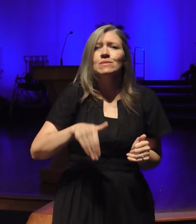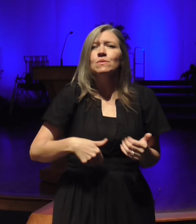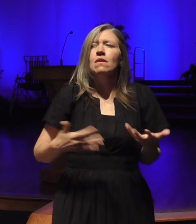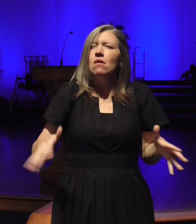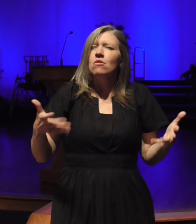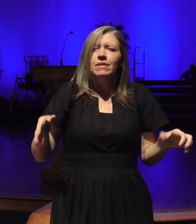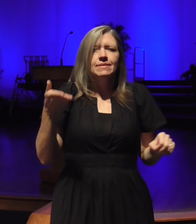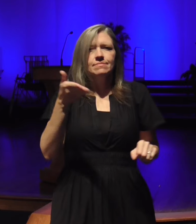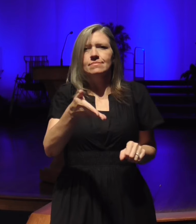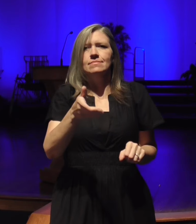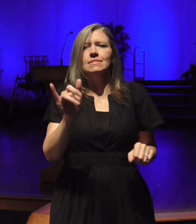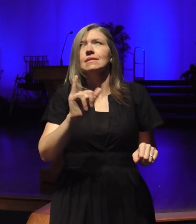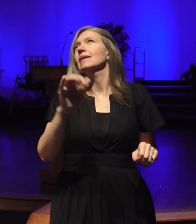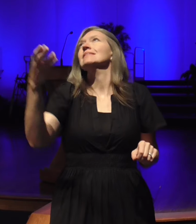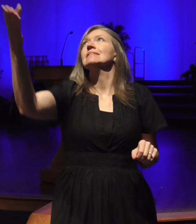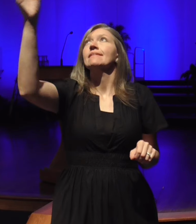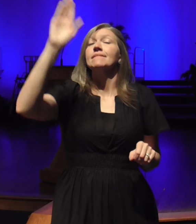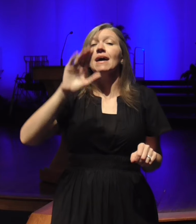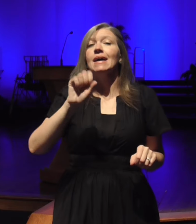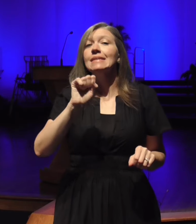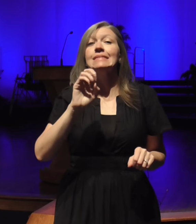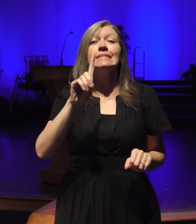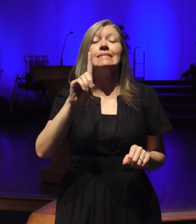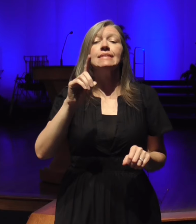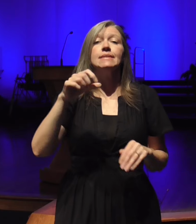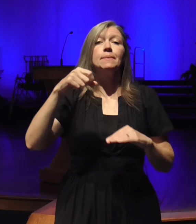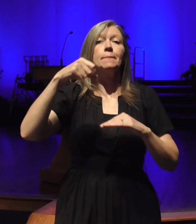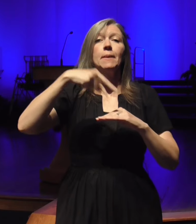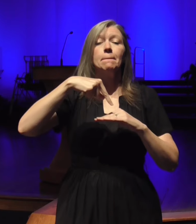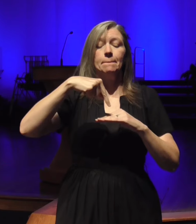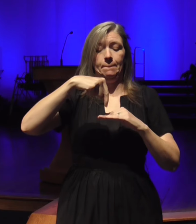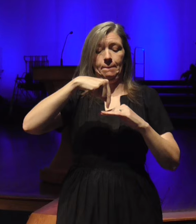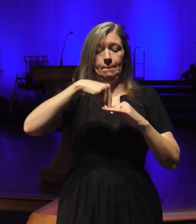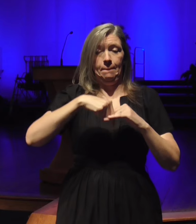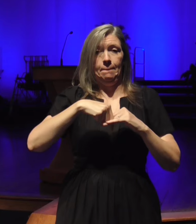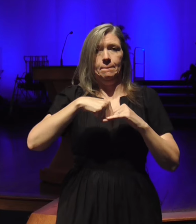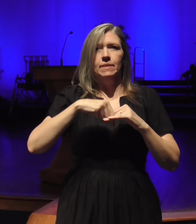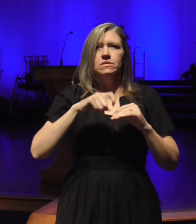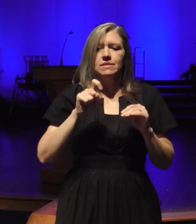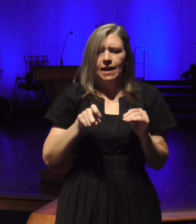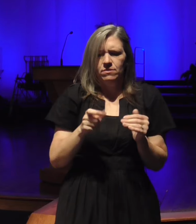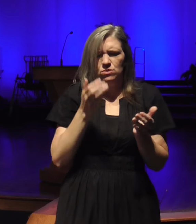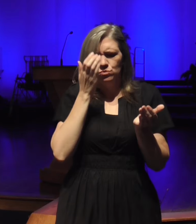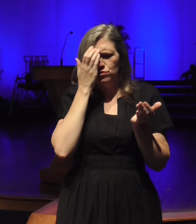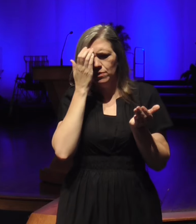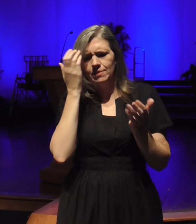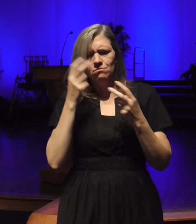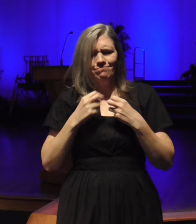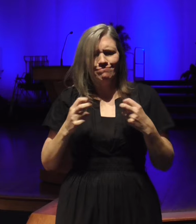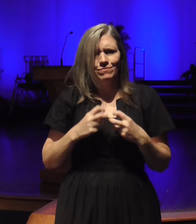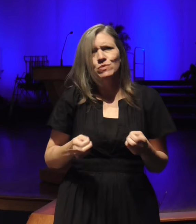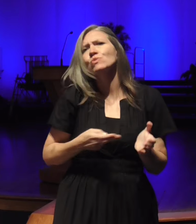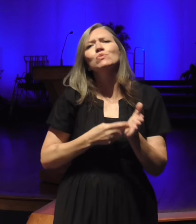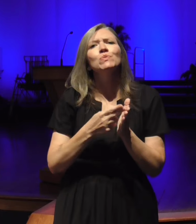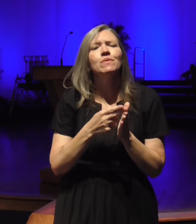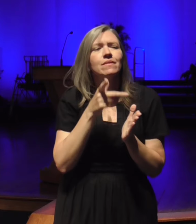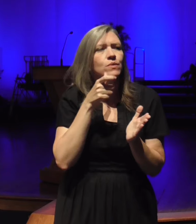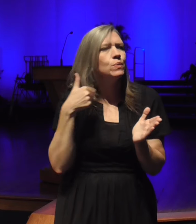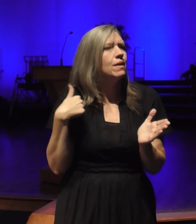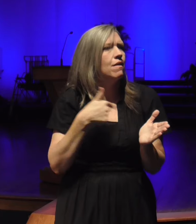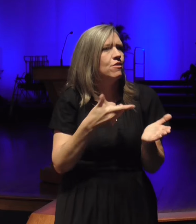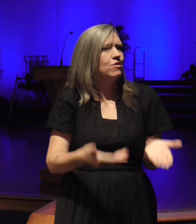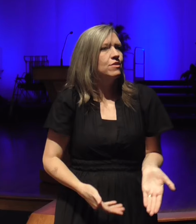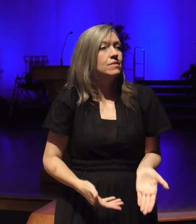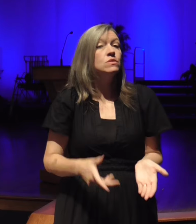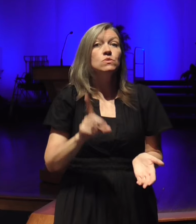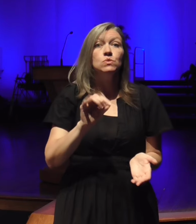place, incubating itself in your heart and your soul, already present like a divine seed.